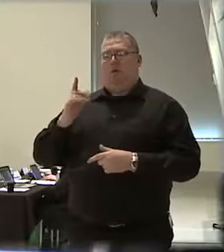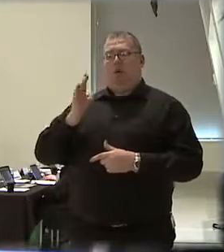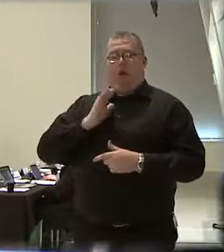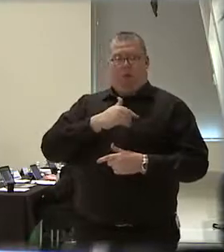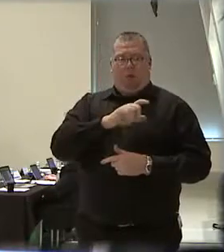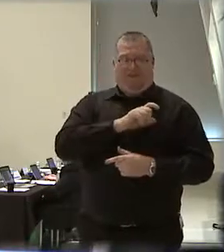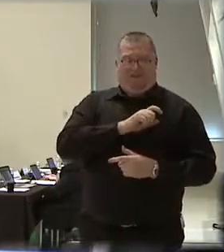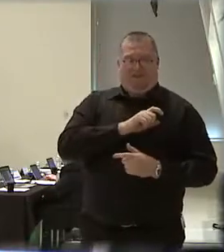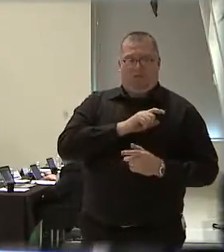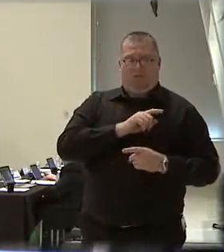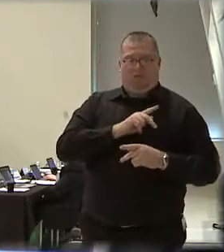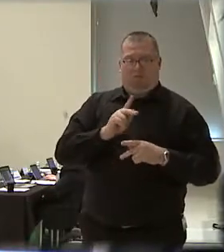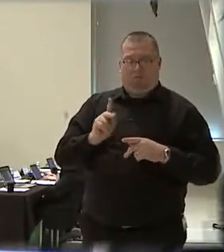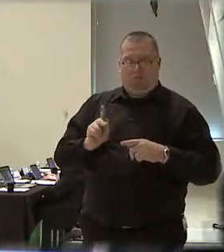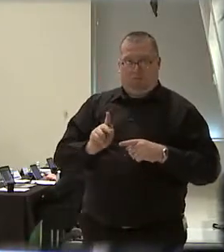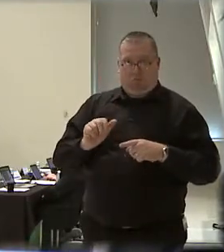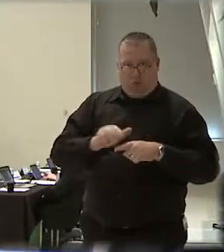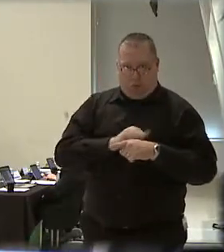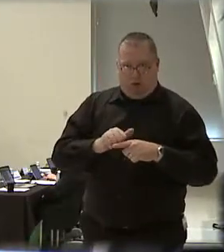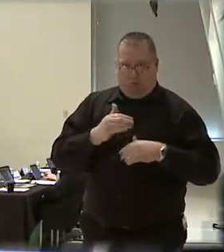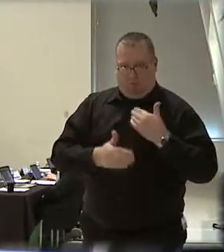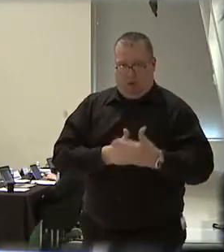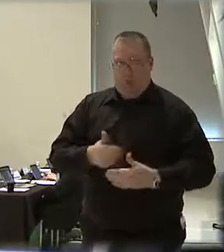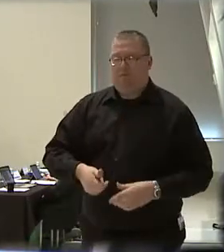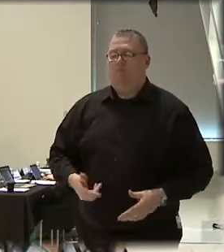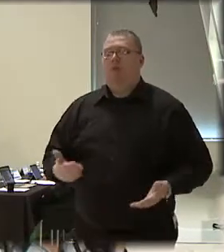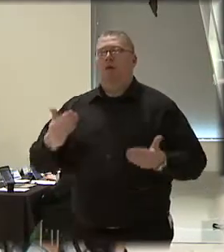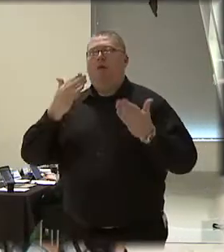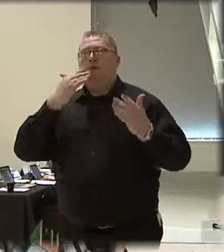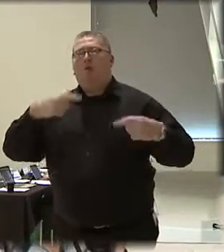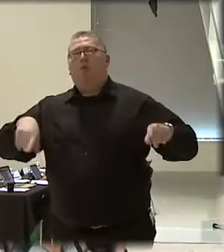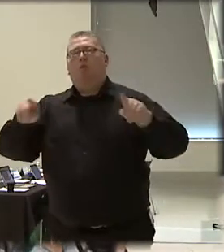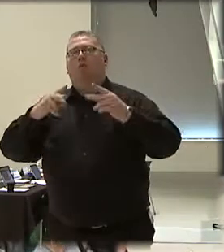act. Well, thank you very much.